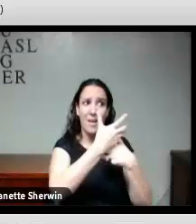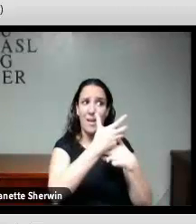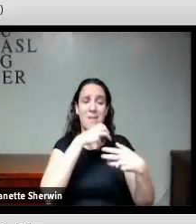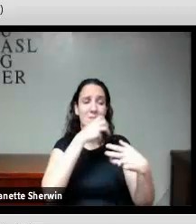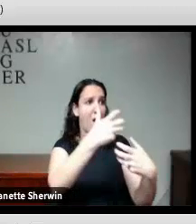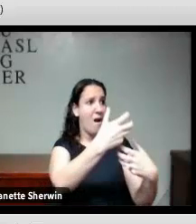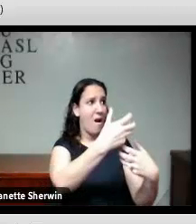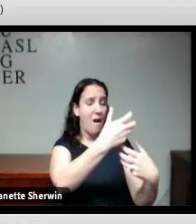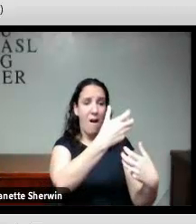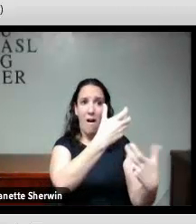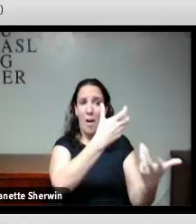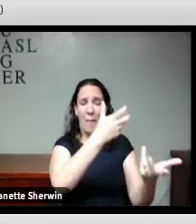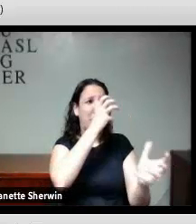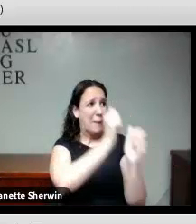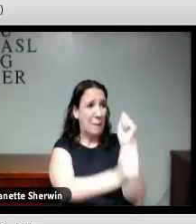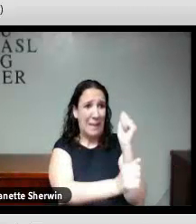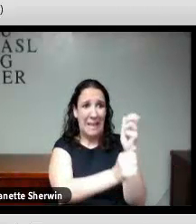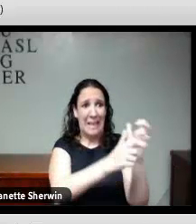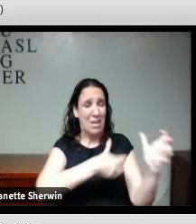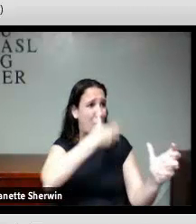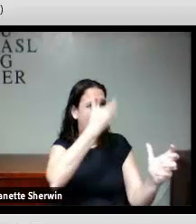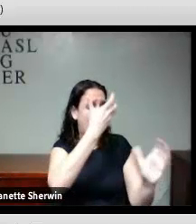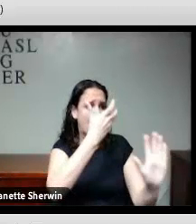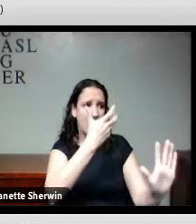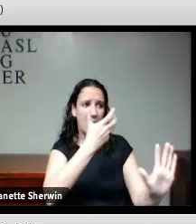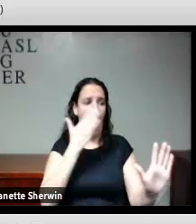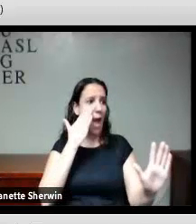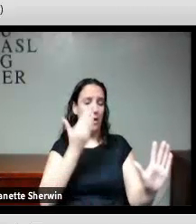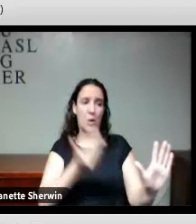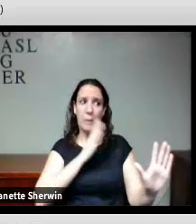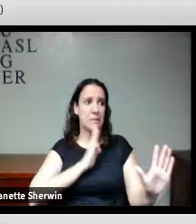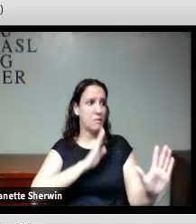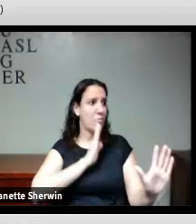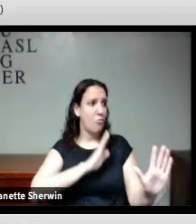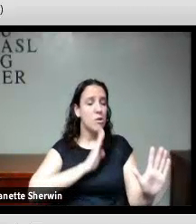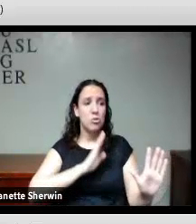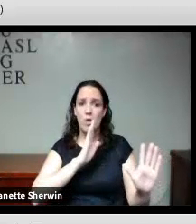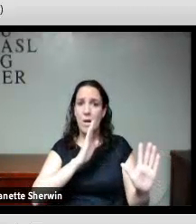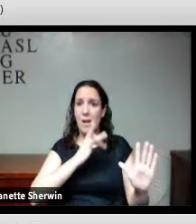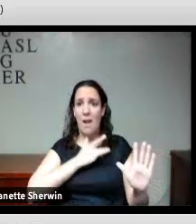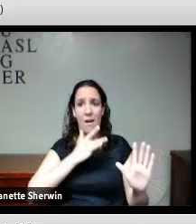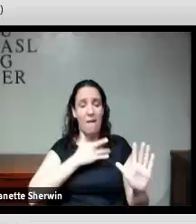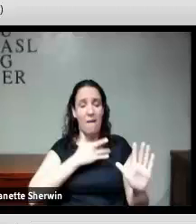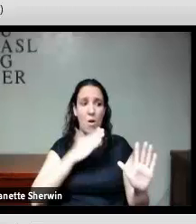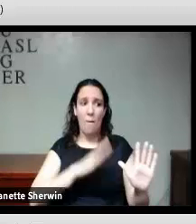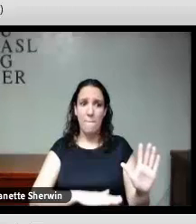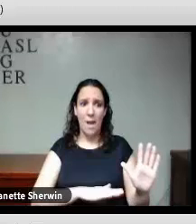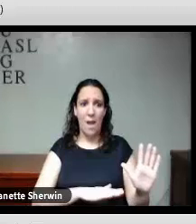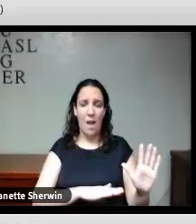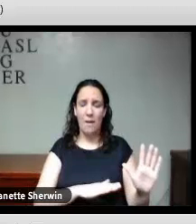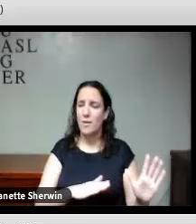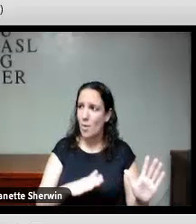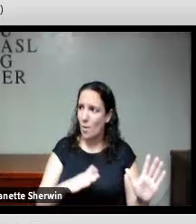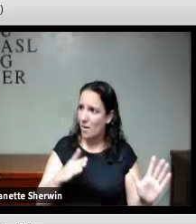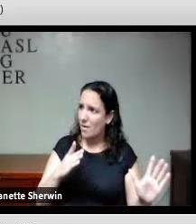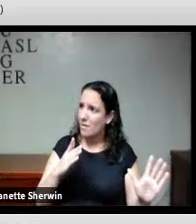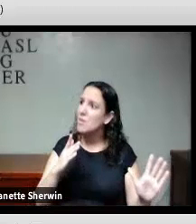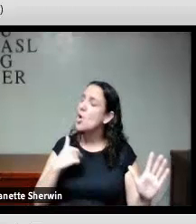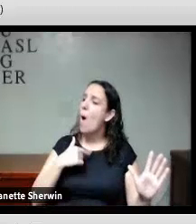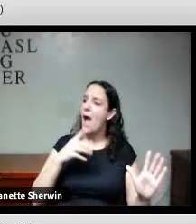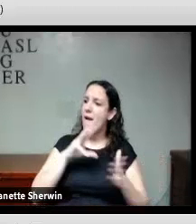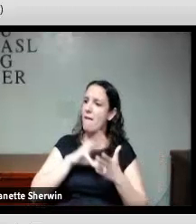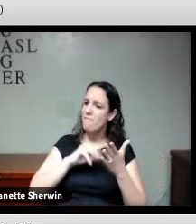me, not being angry. I said, I know this is frustrating, and I feel so bad that this happened. And he said, you know, Linda, I have found out over the years that